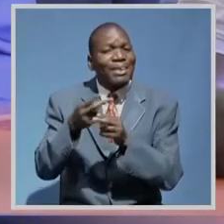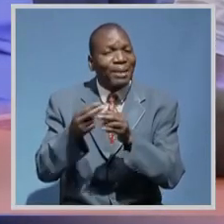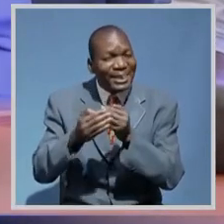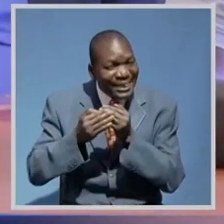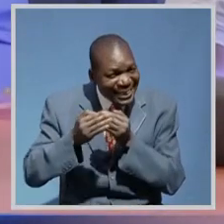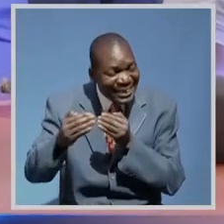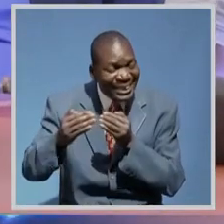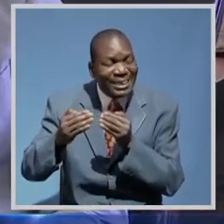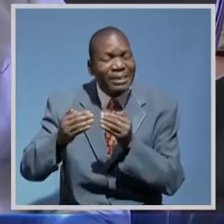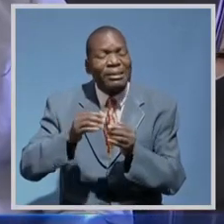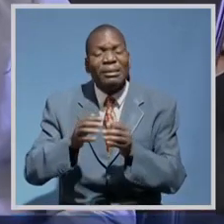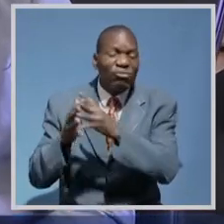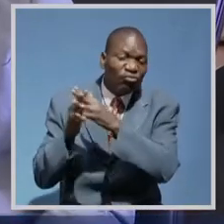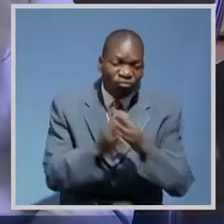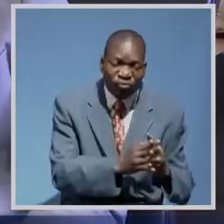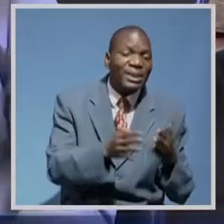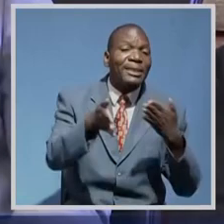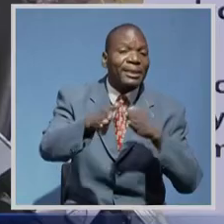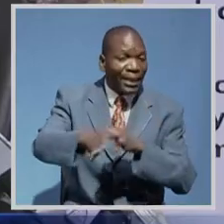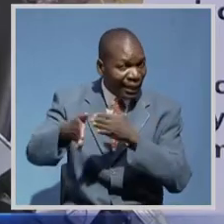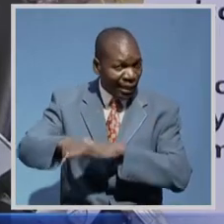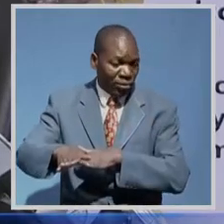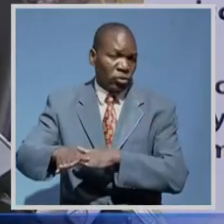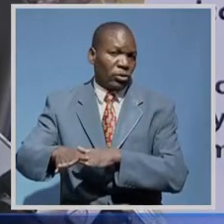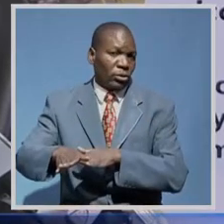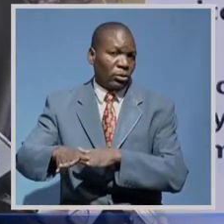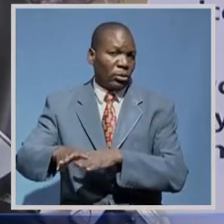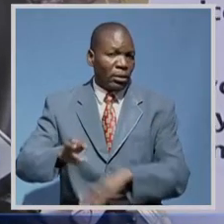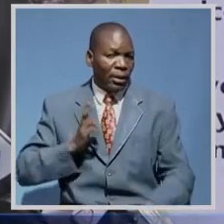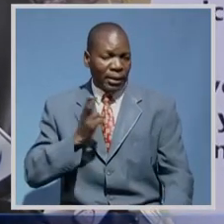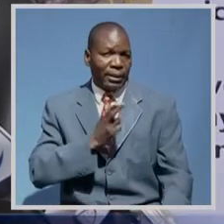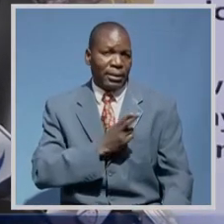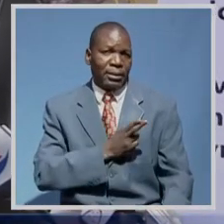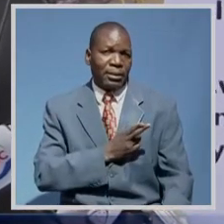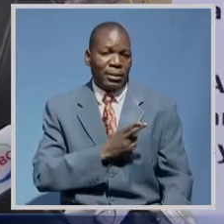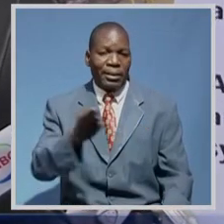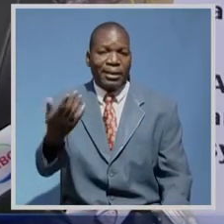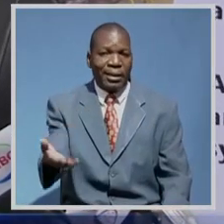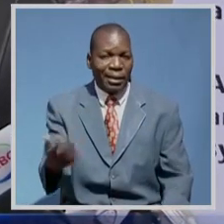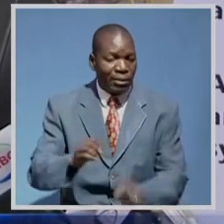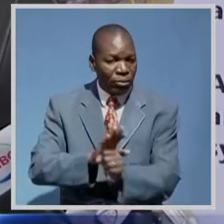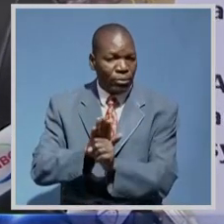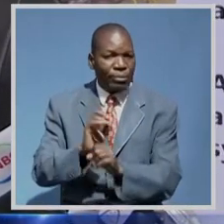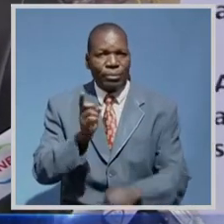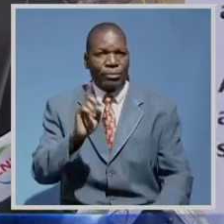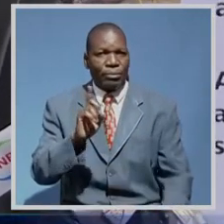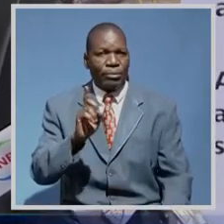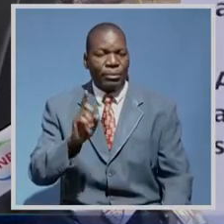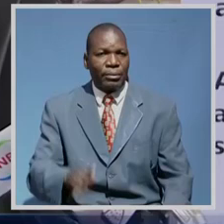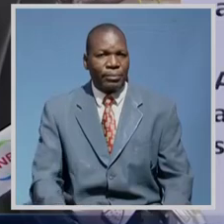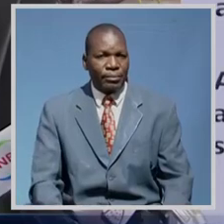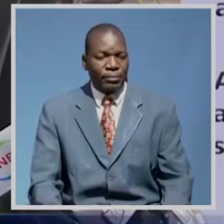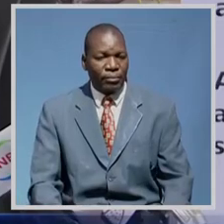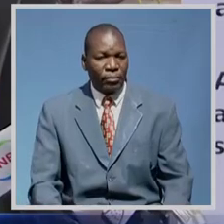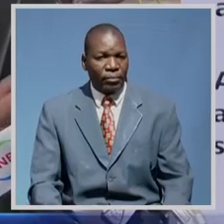of cases and thousands of deaths. So we cannot underrate COVID-19 today. He